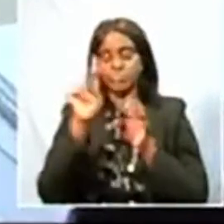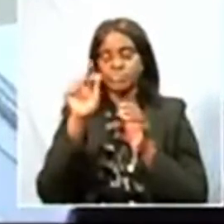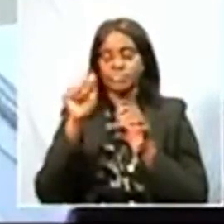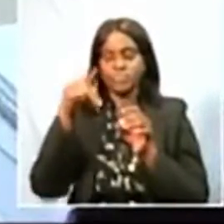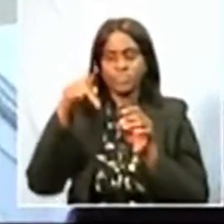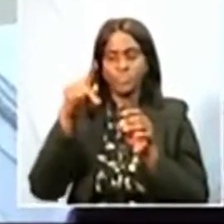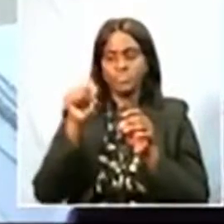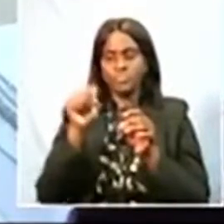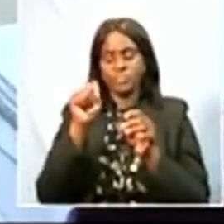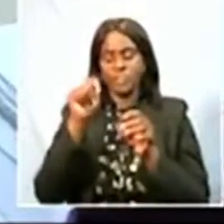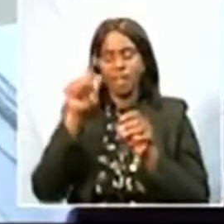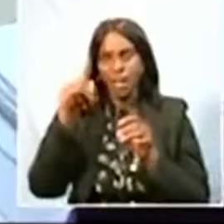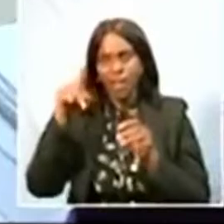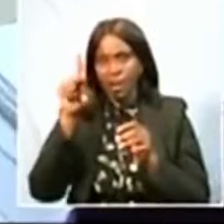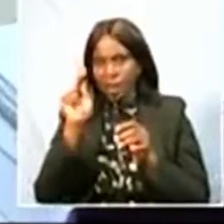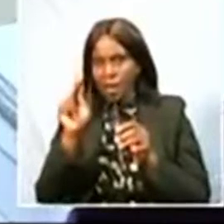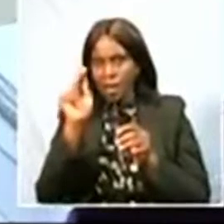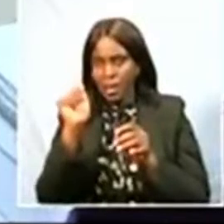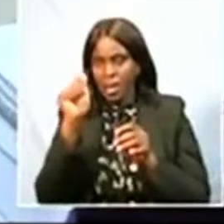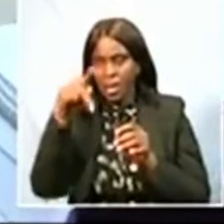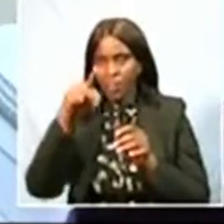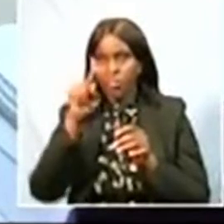for our benefit.